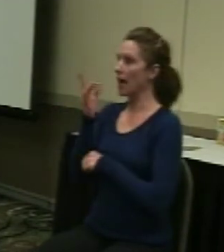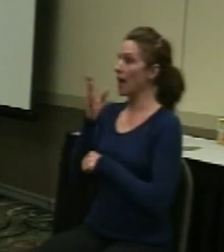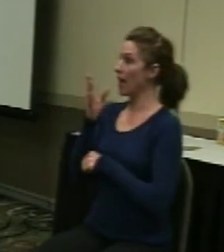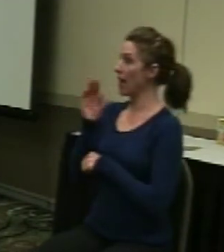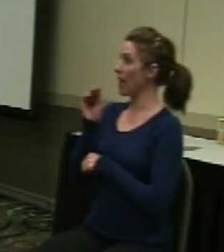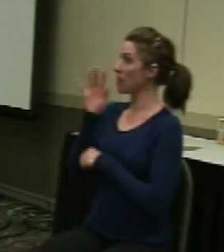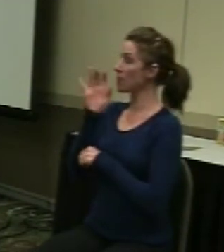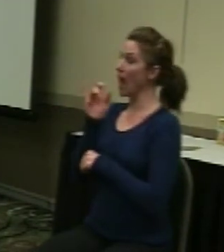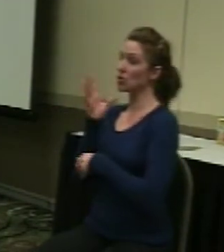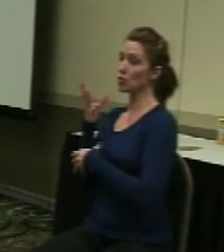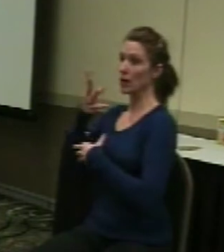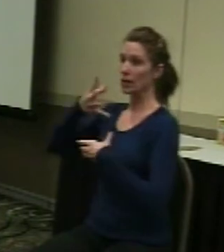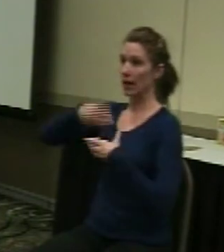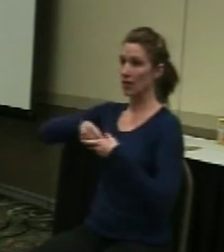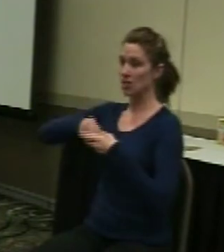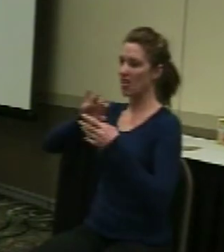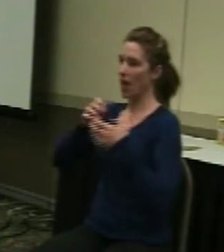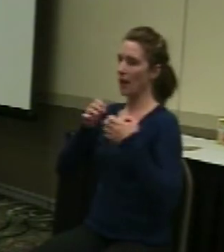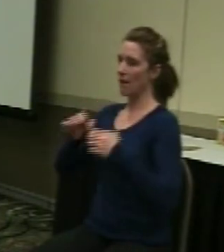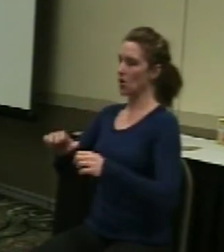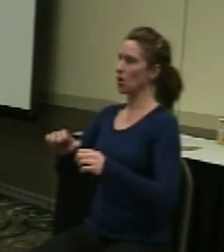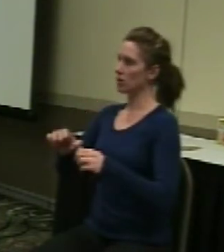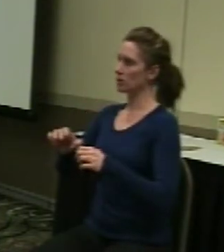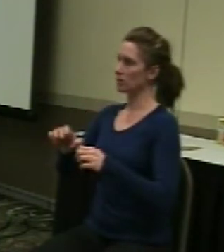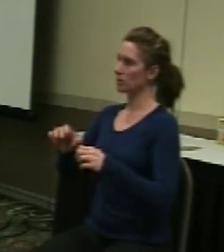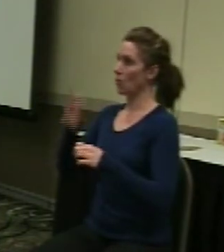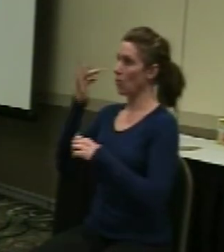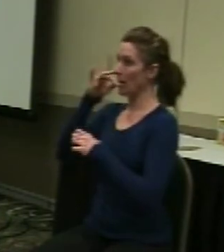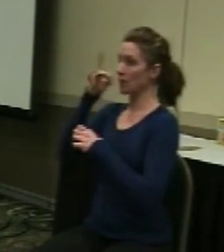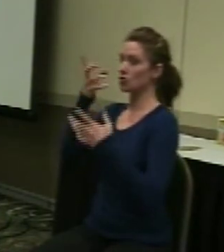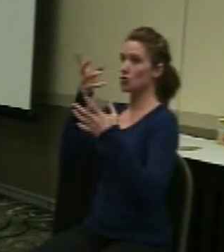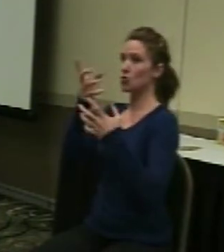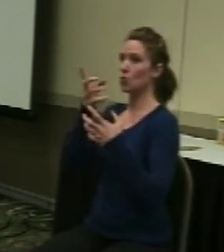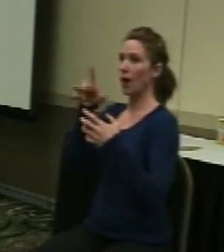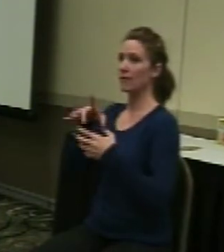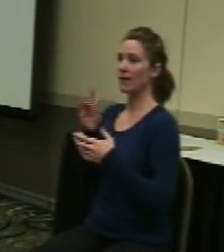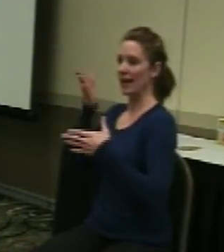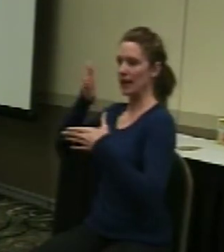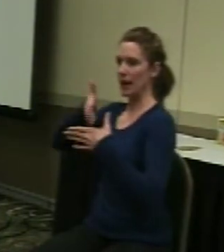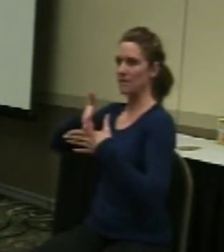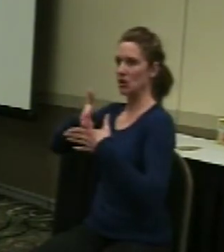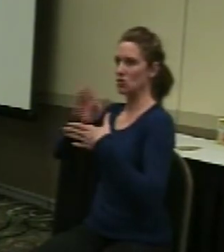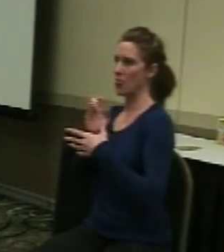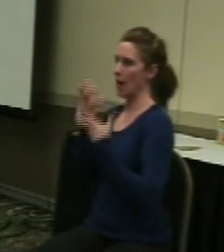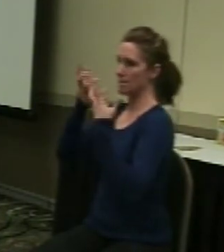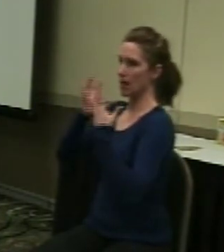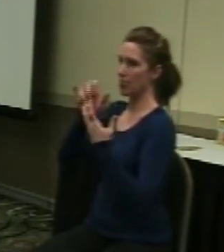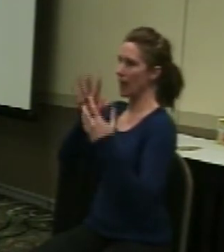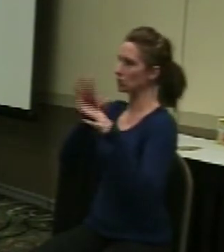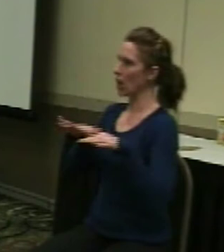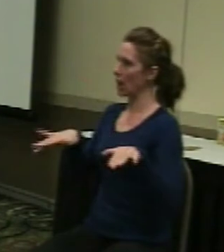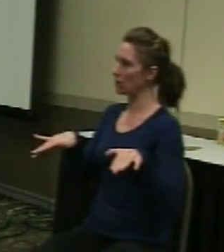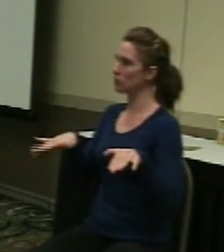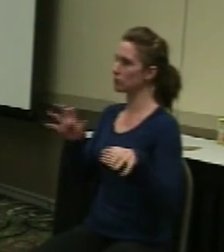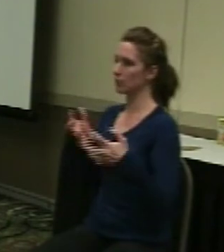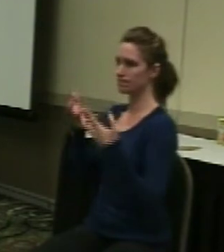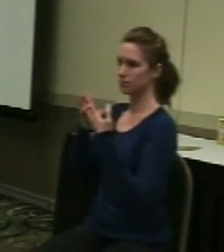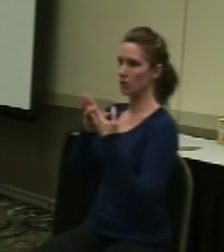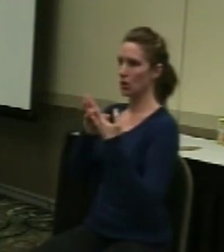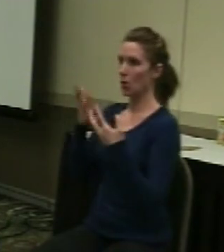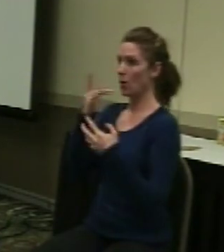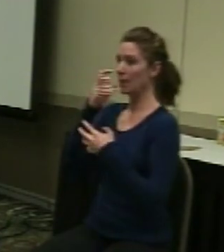you're engaging in this effort because you want to find an intervention that's right for the child. Because